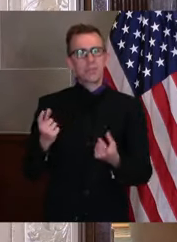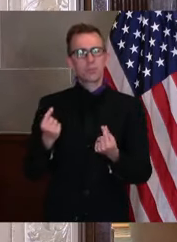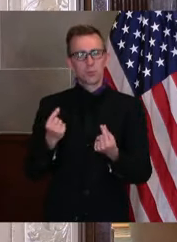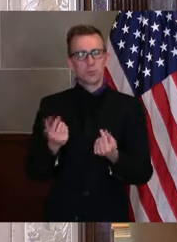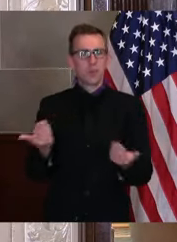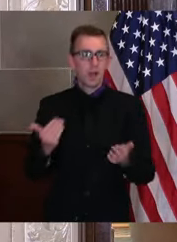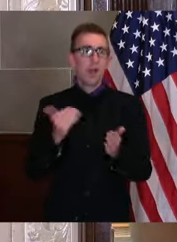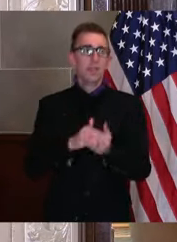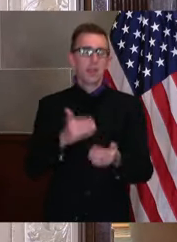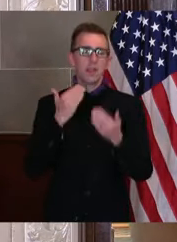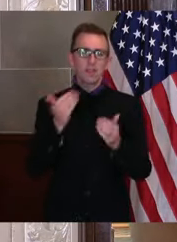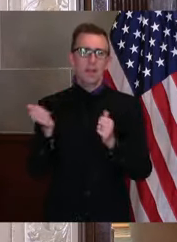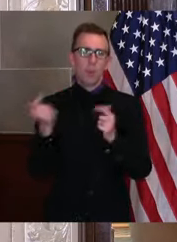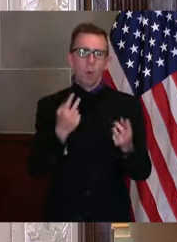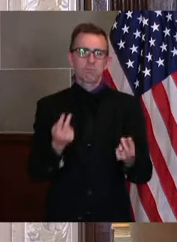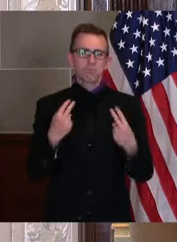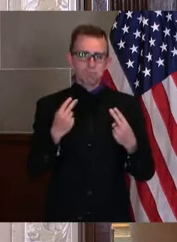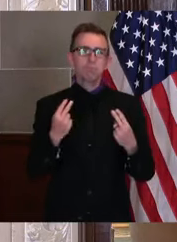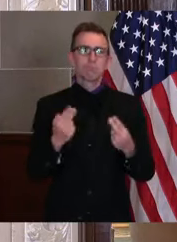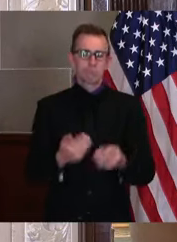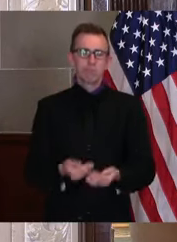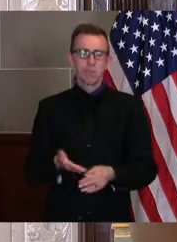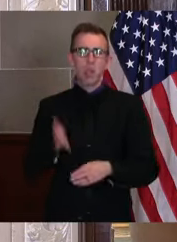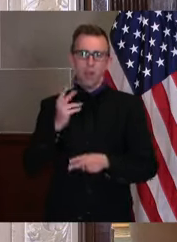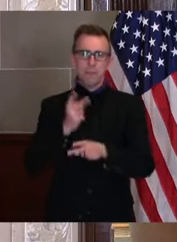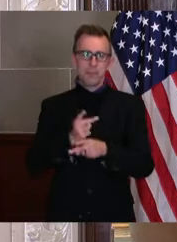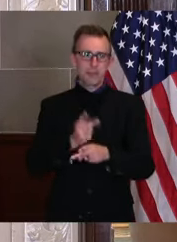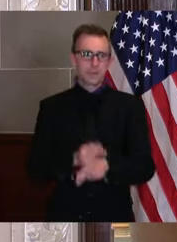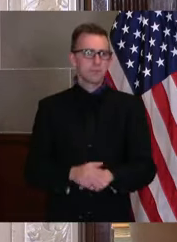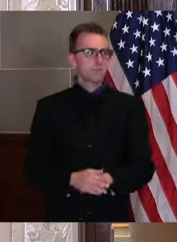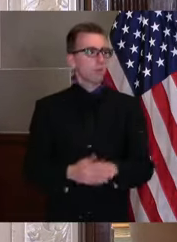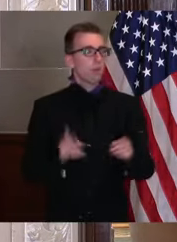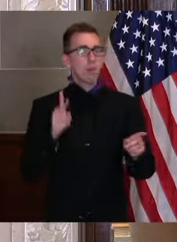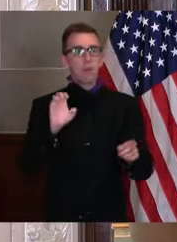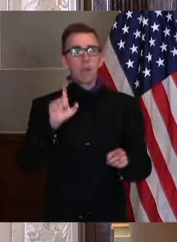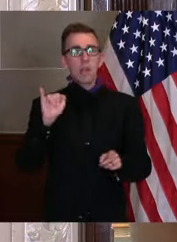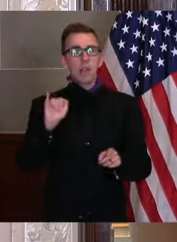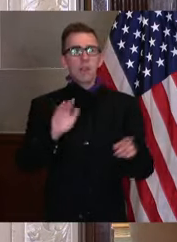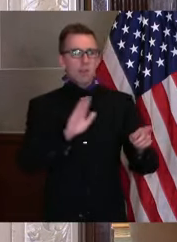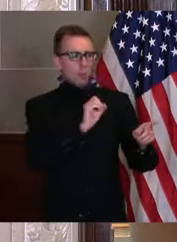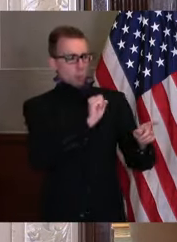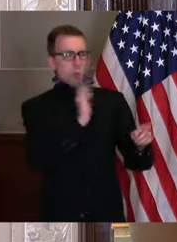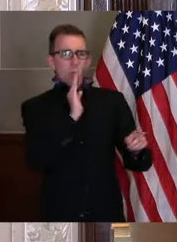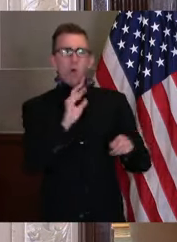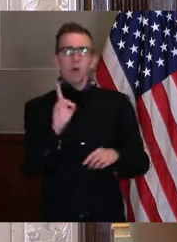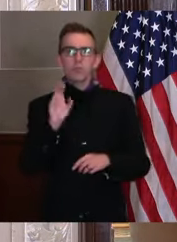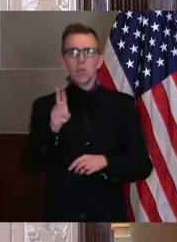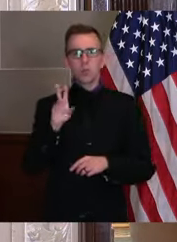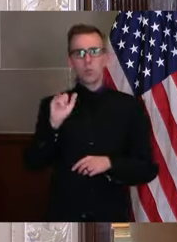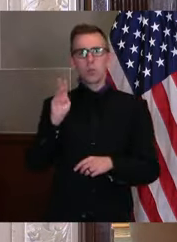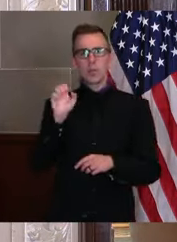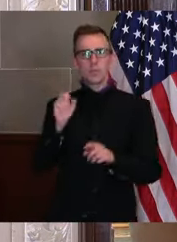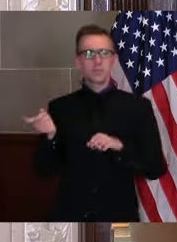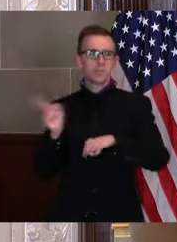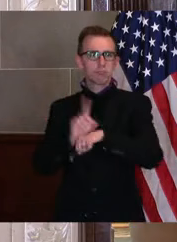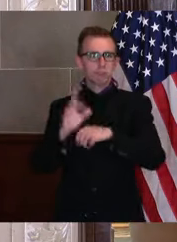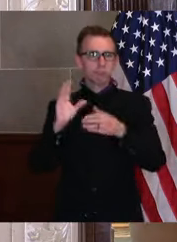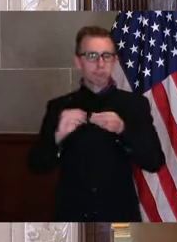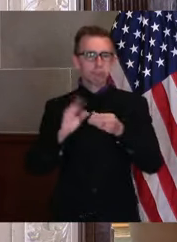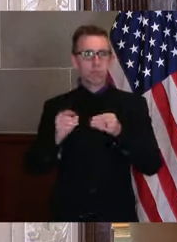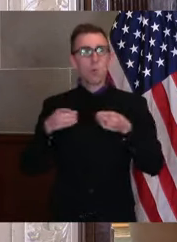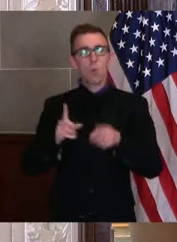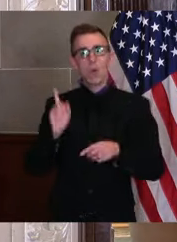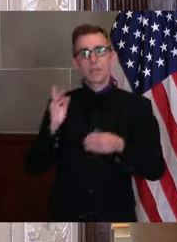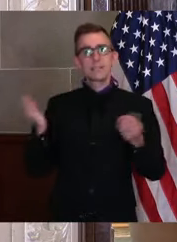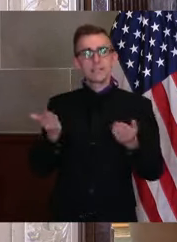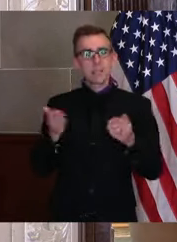thanks everybody for being here today, and God bless. So, Kelly, let me Dr. Williams come up. He wants to give you a little update, and while he's up here, if you